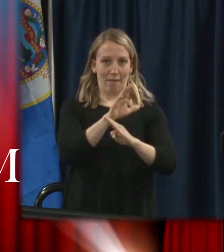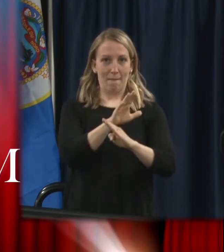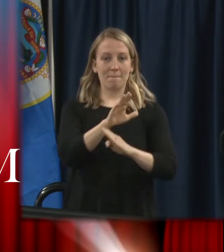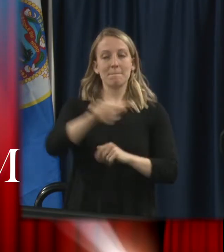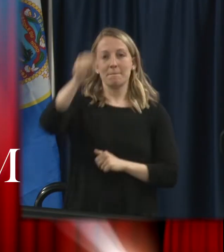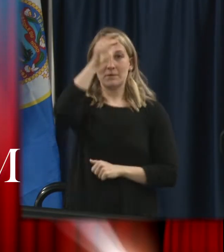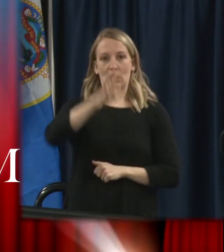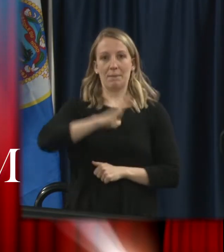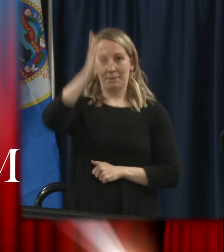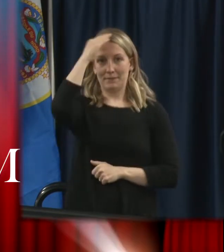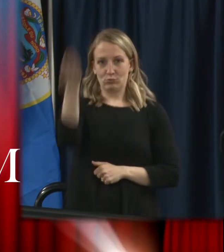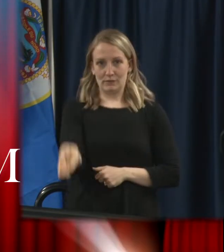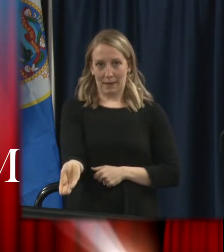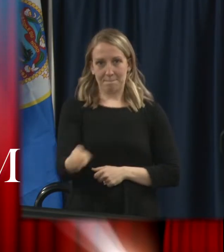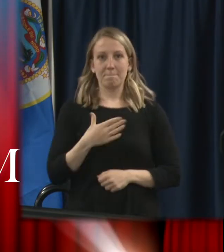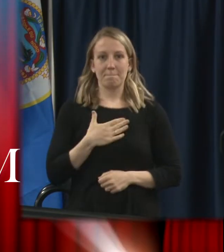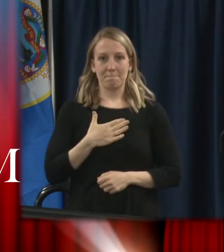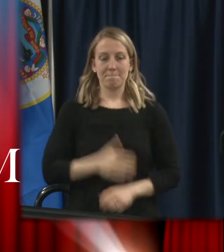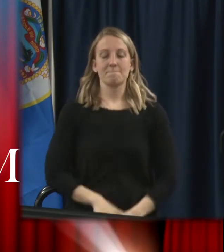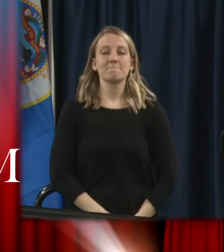remove your caps.